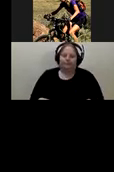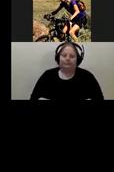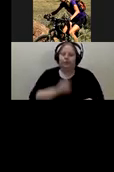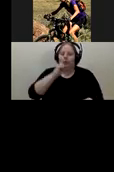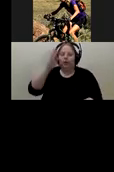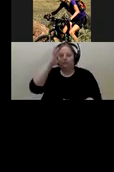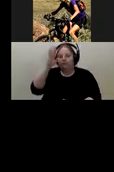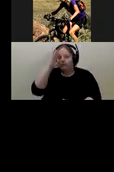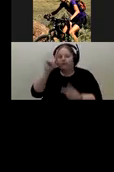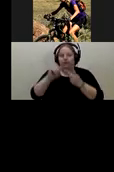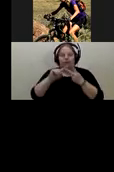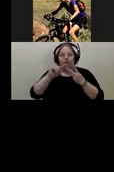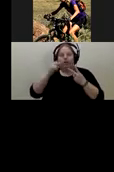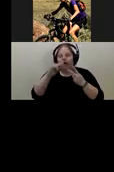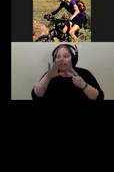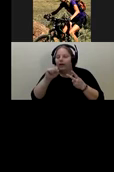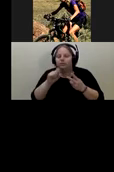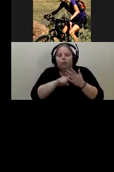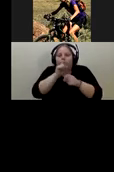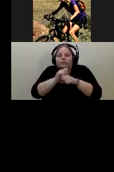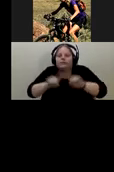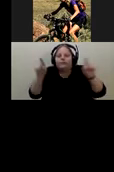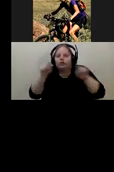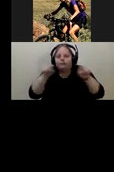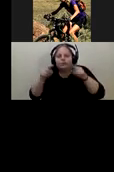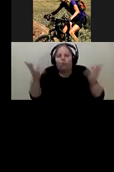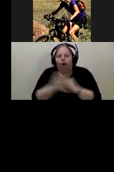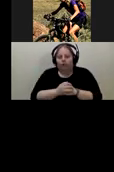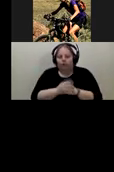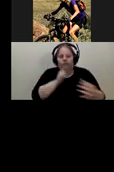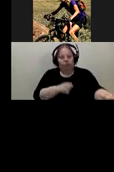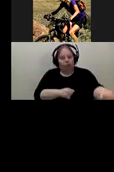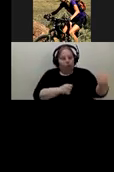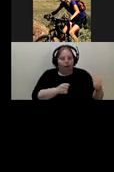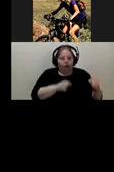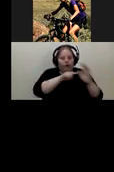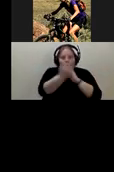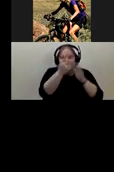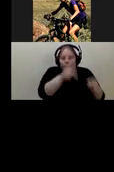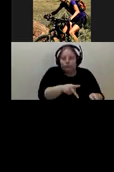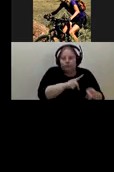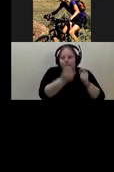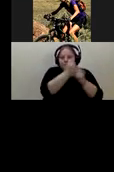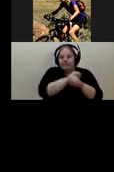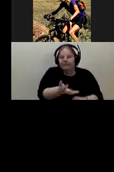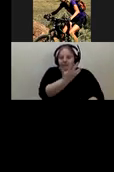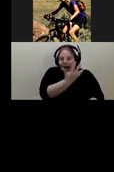Philosophically, ethically, what's the difference? You pull a lever, you kill one person, but you save